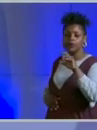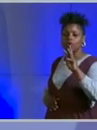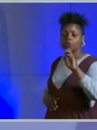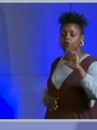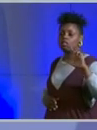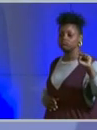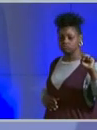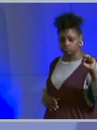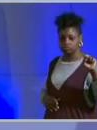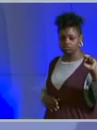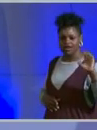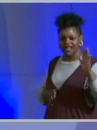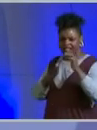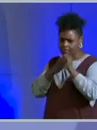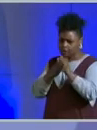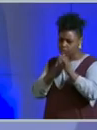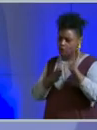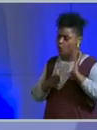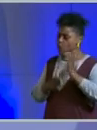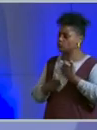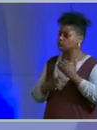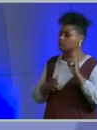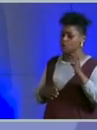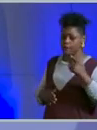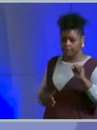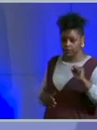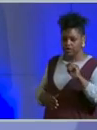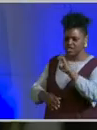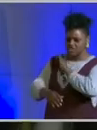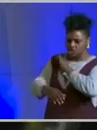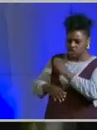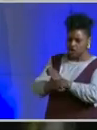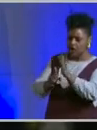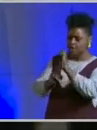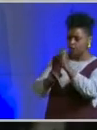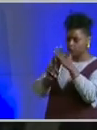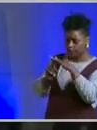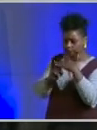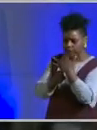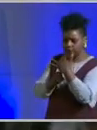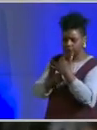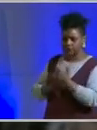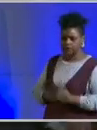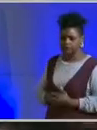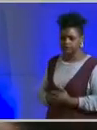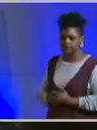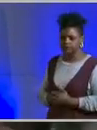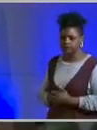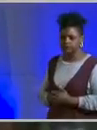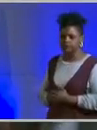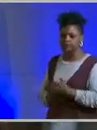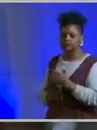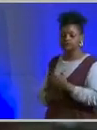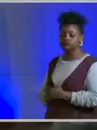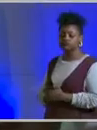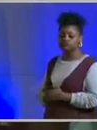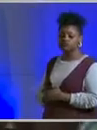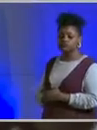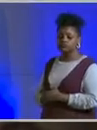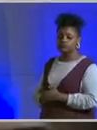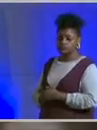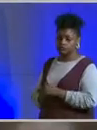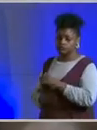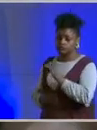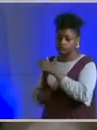an incredible leader of our Department of Energy and the Environment, who has helped DC become the